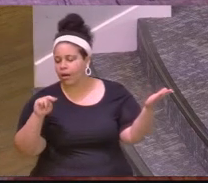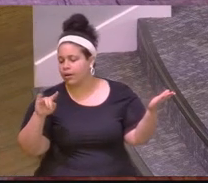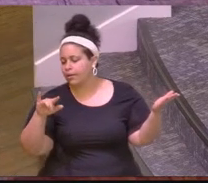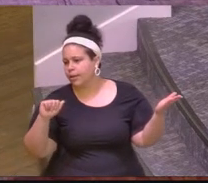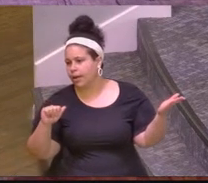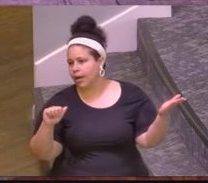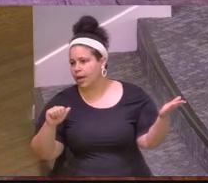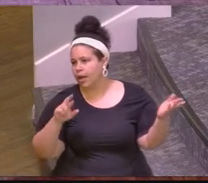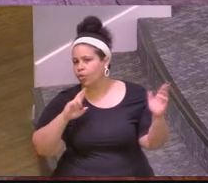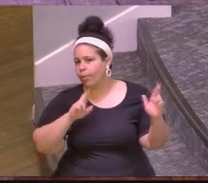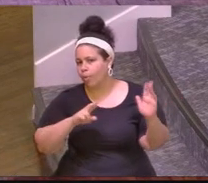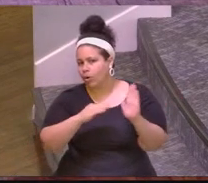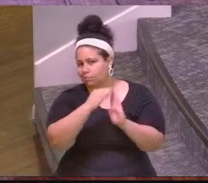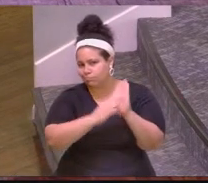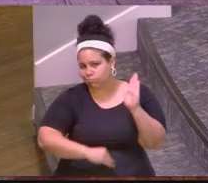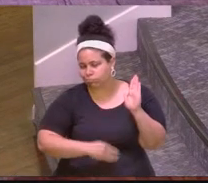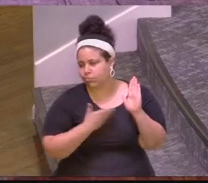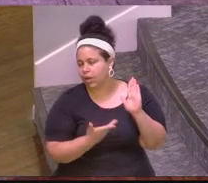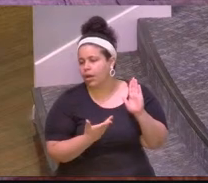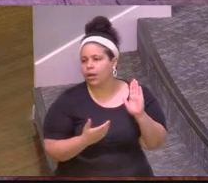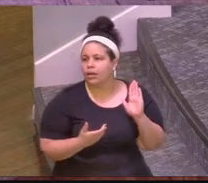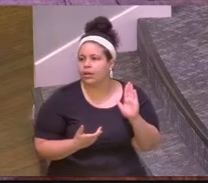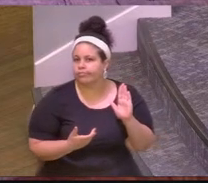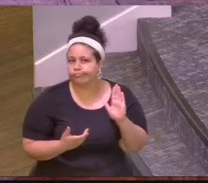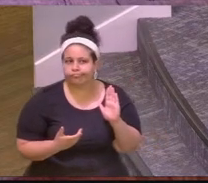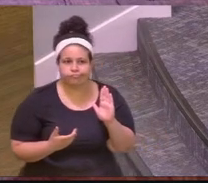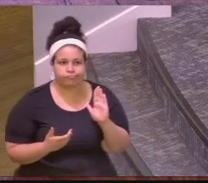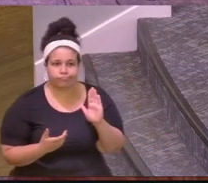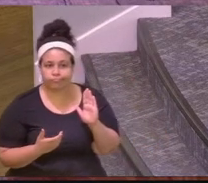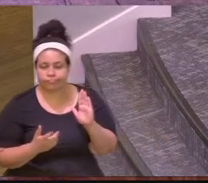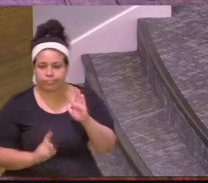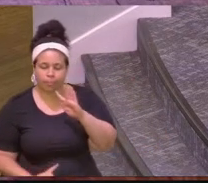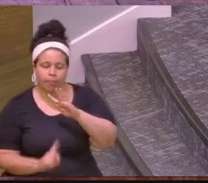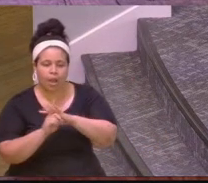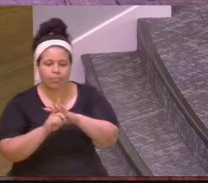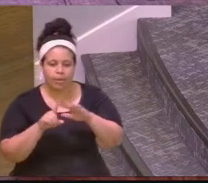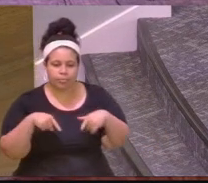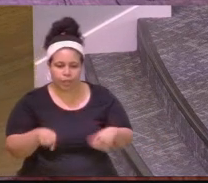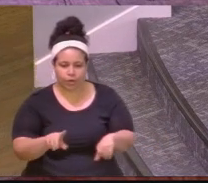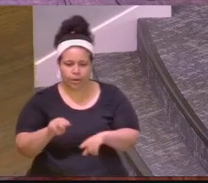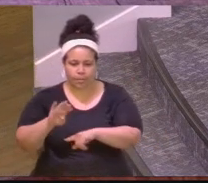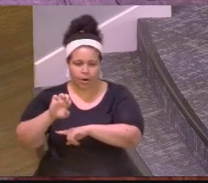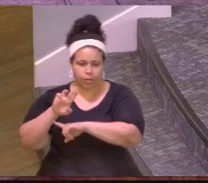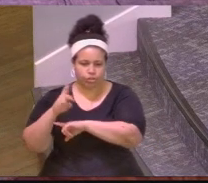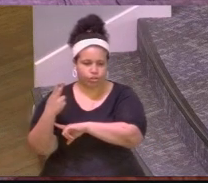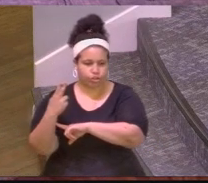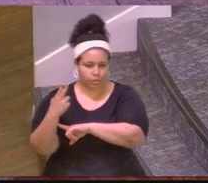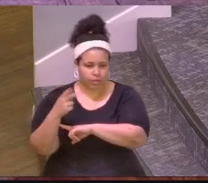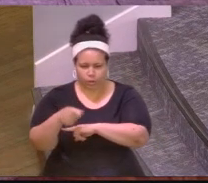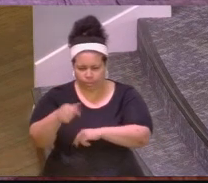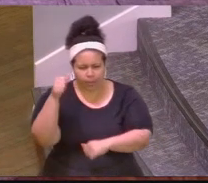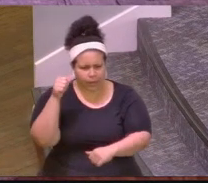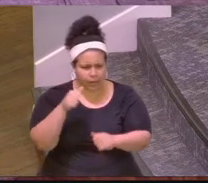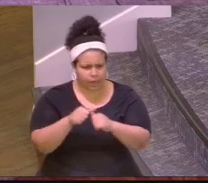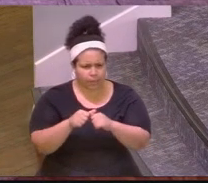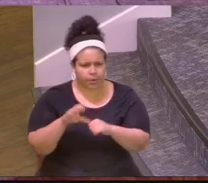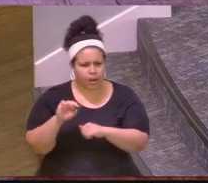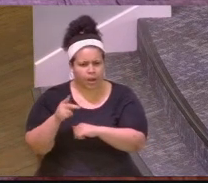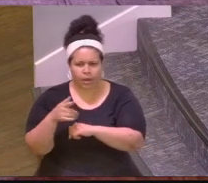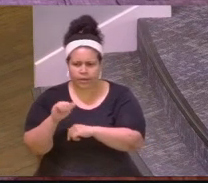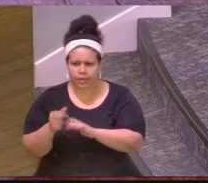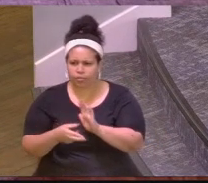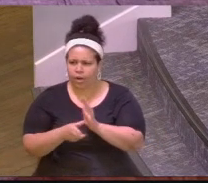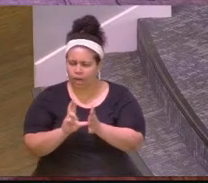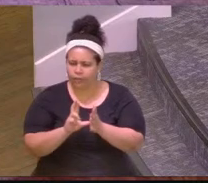report that came out in March. So as you remember, there was a Cognia review in December